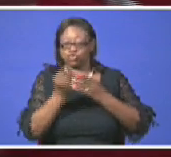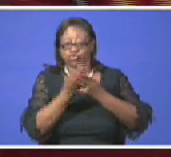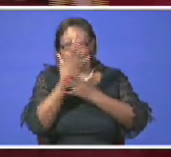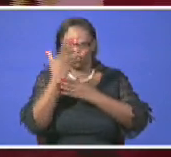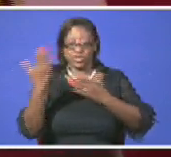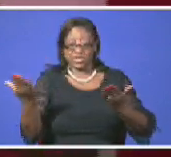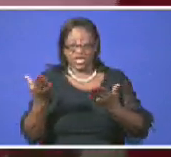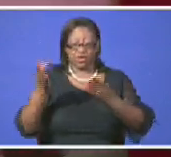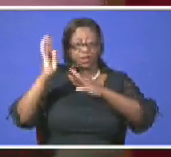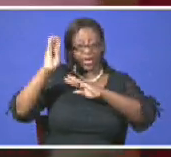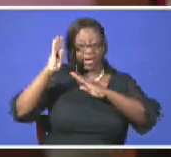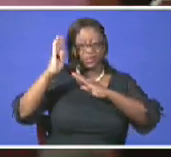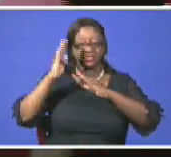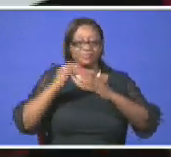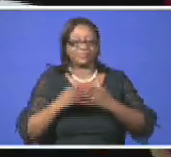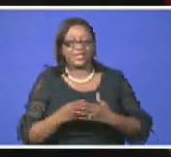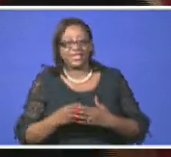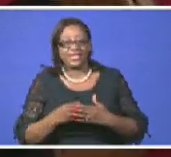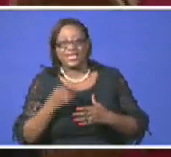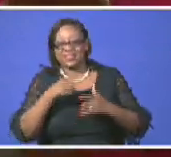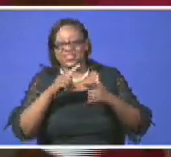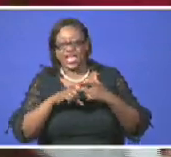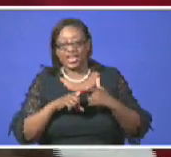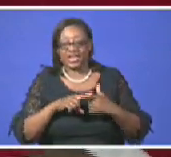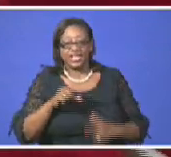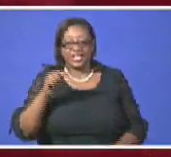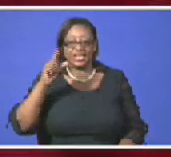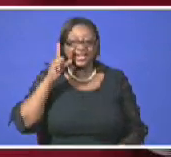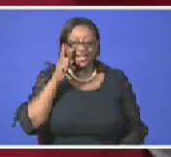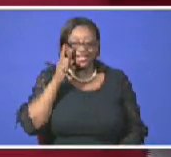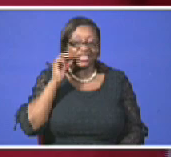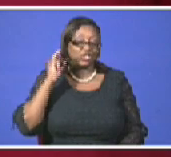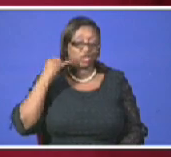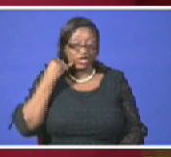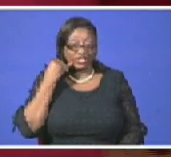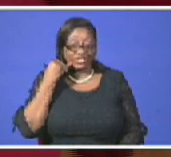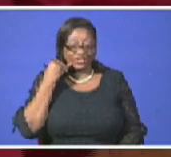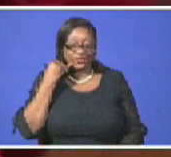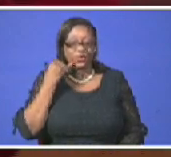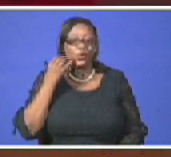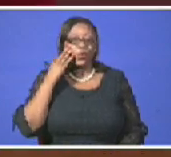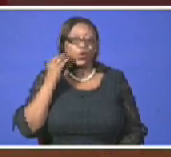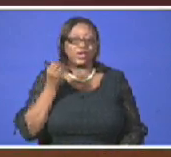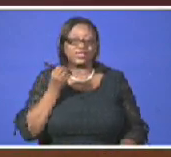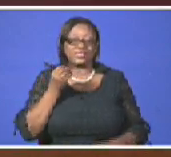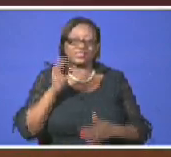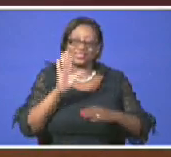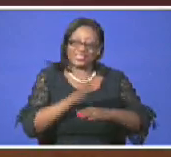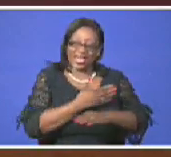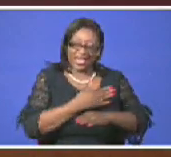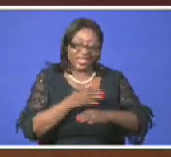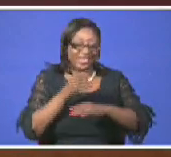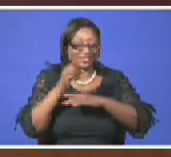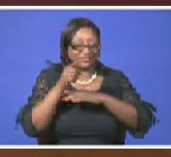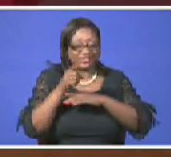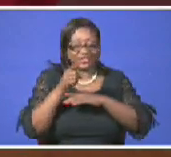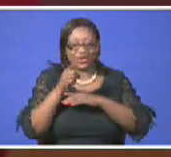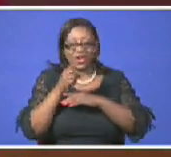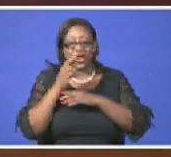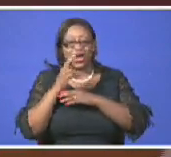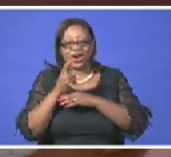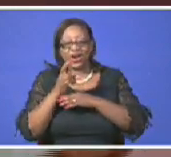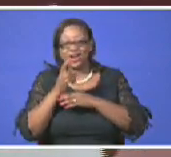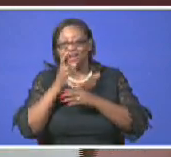For the past 20 years, Lee Joanne Johnson was serenaded on Valentine's Day by her husband, the late Police Inspector Noel Johnson.